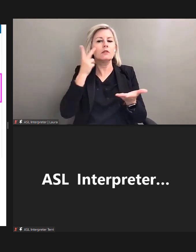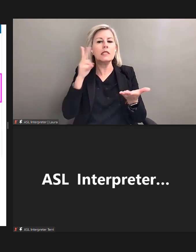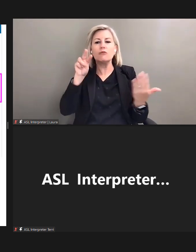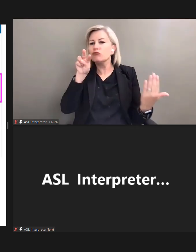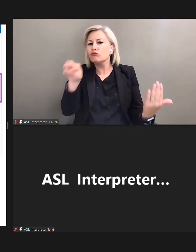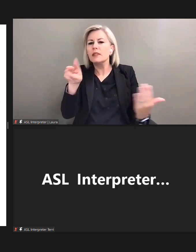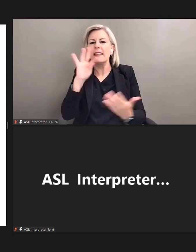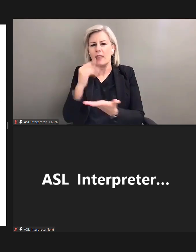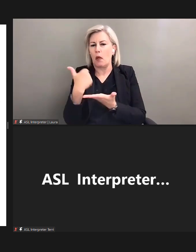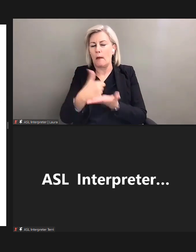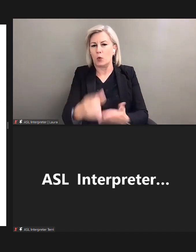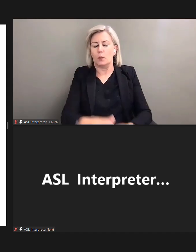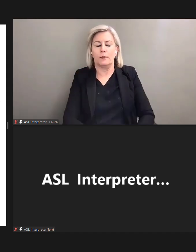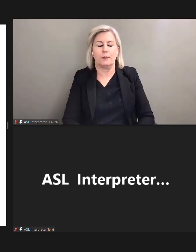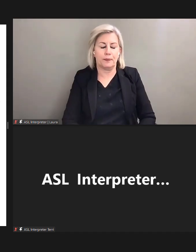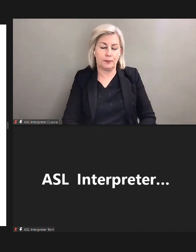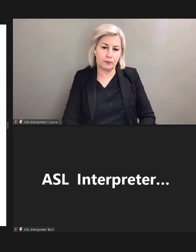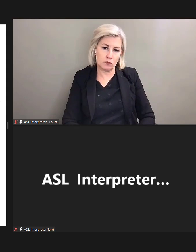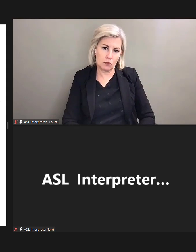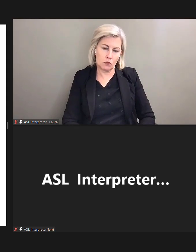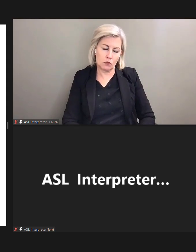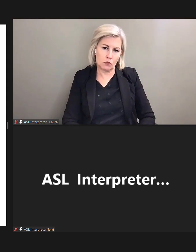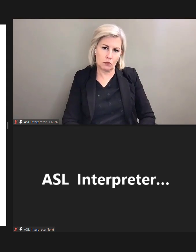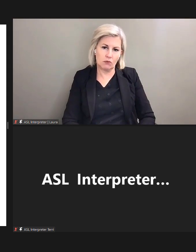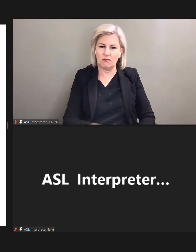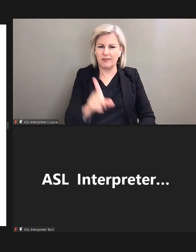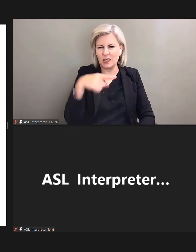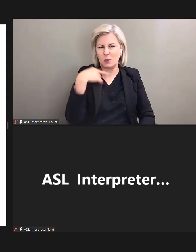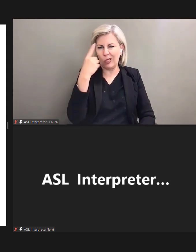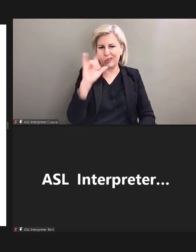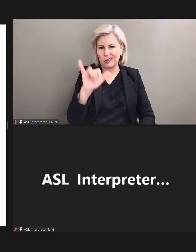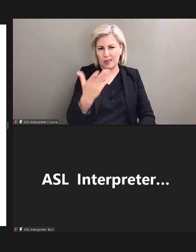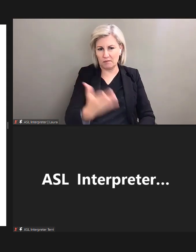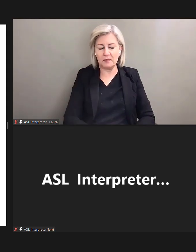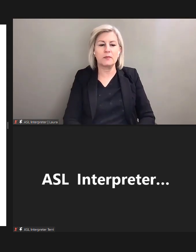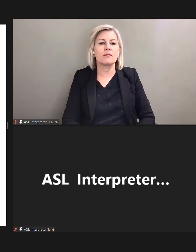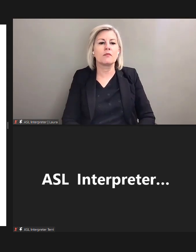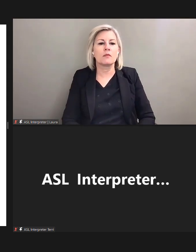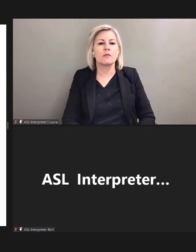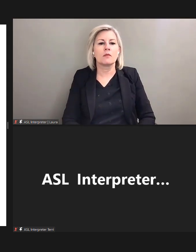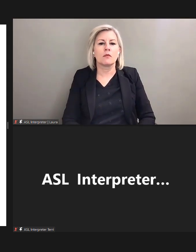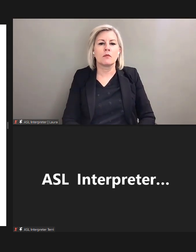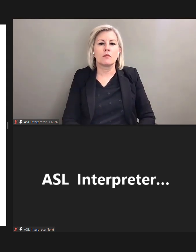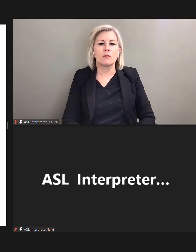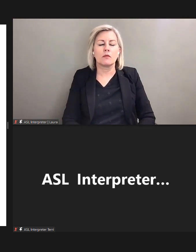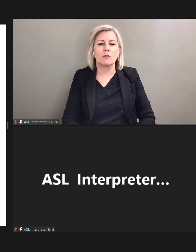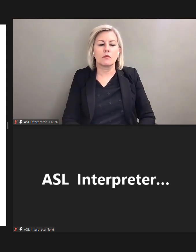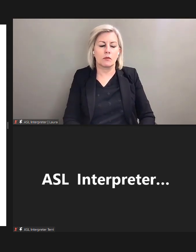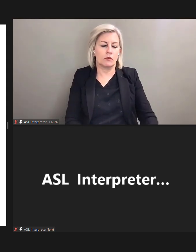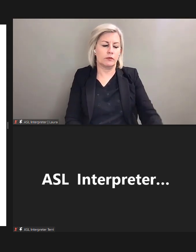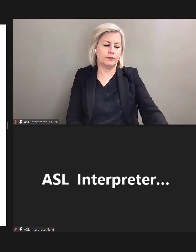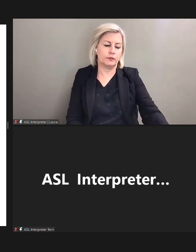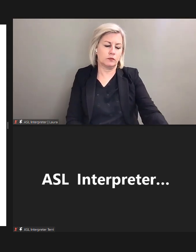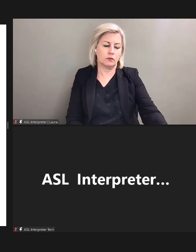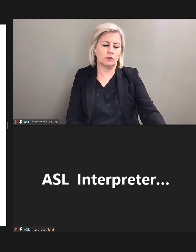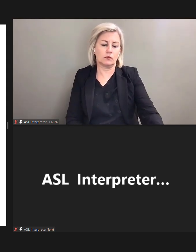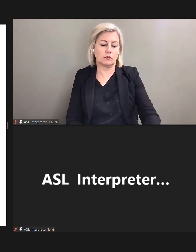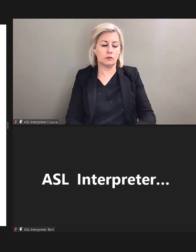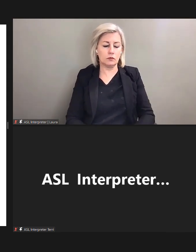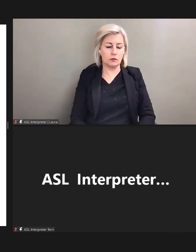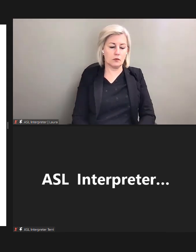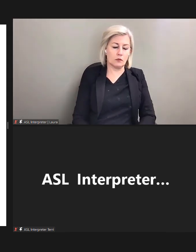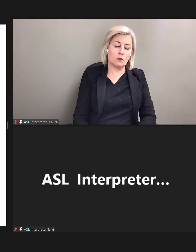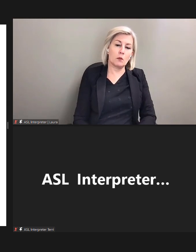be helpful for you. And this is what that looks like. Now, in addition to a list of the